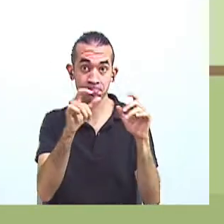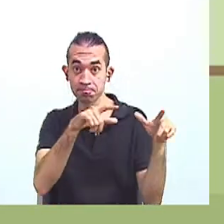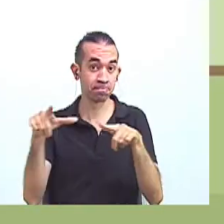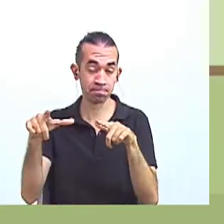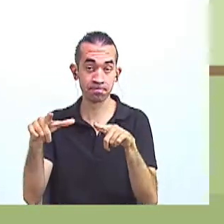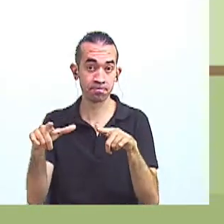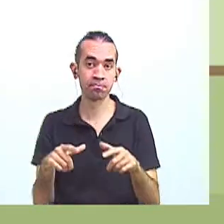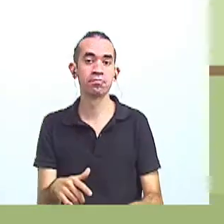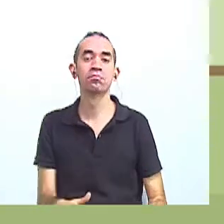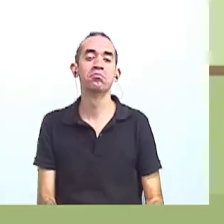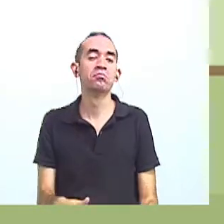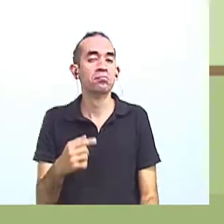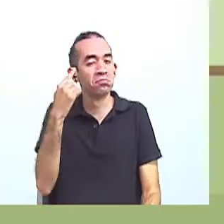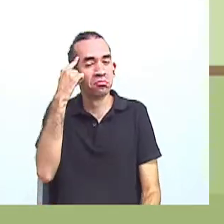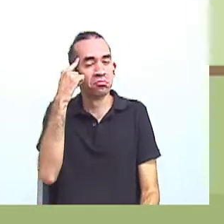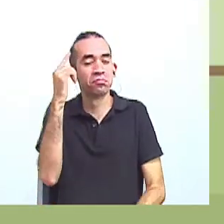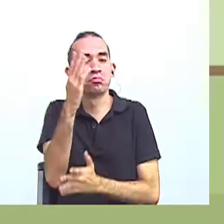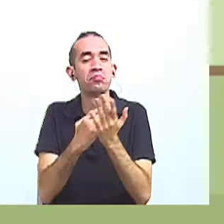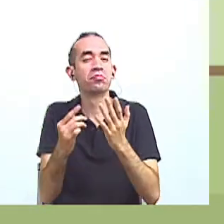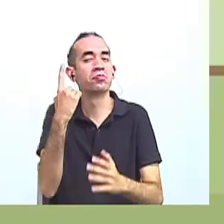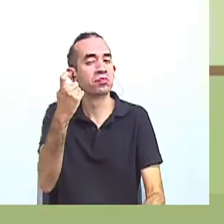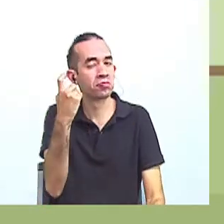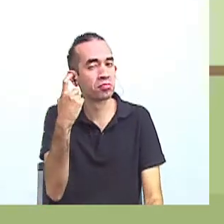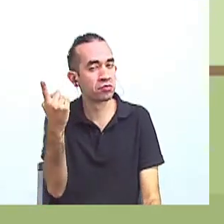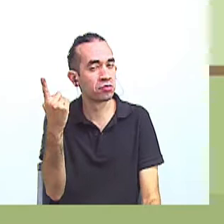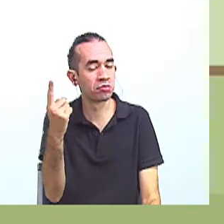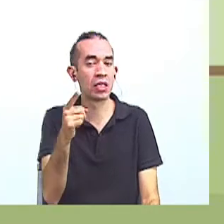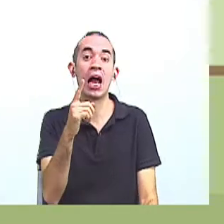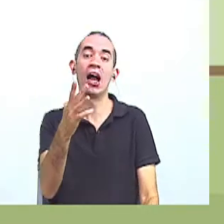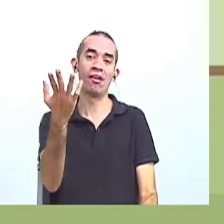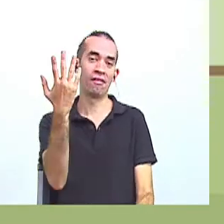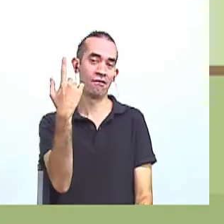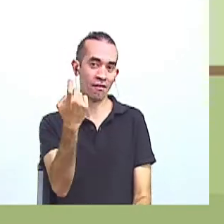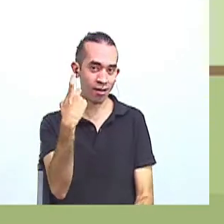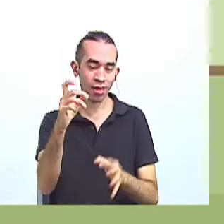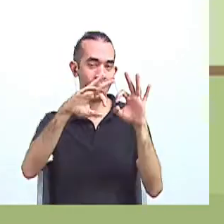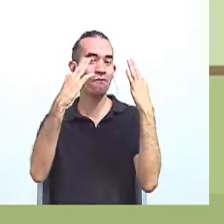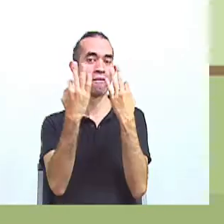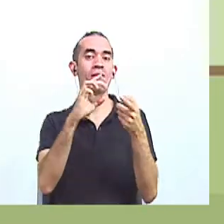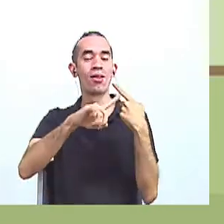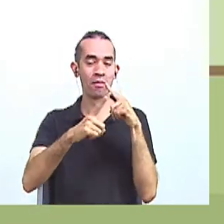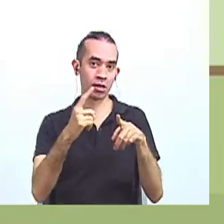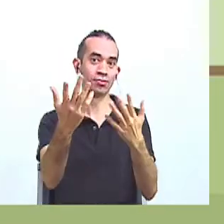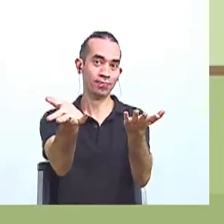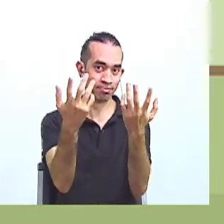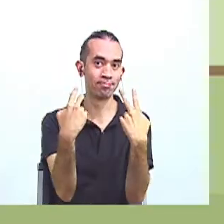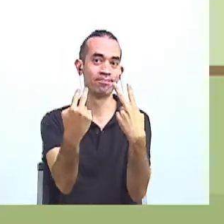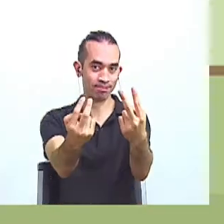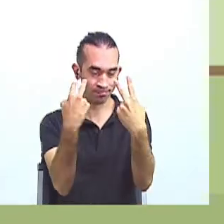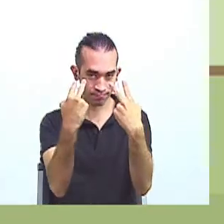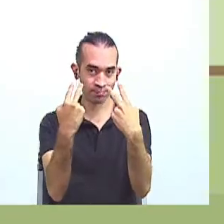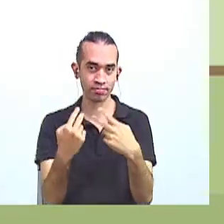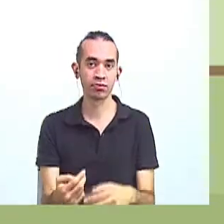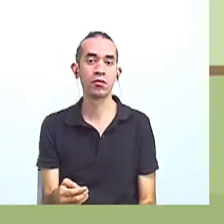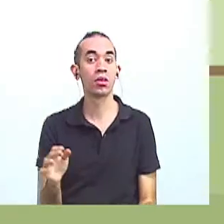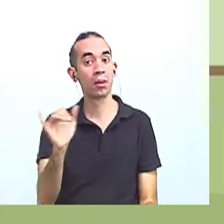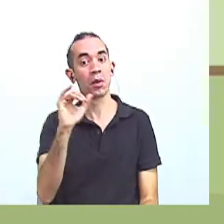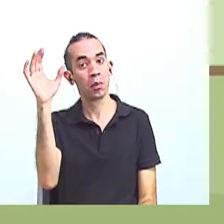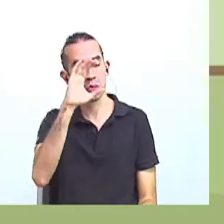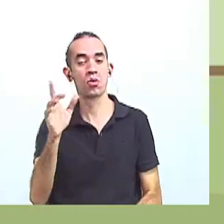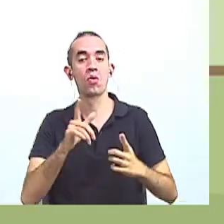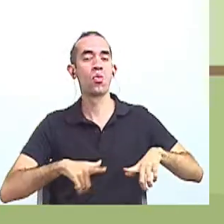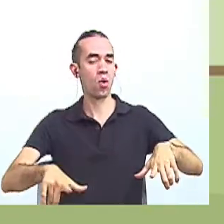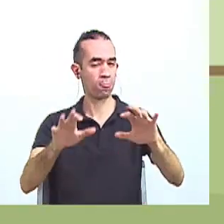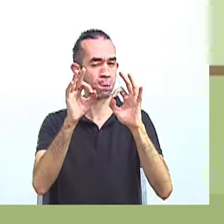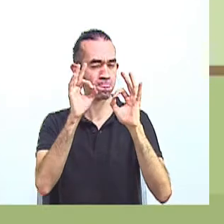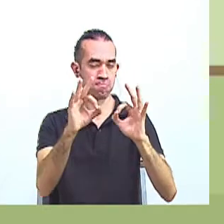I think there's something missing yet. You need to invite your family and friends to join us. Also look for the perfect spot, a place that